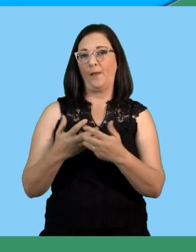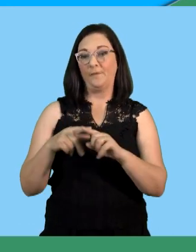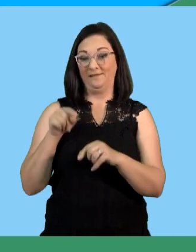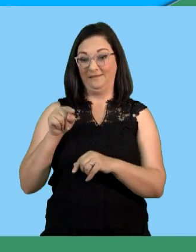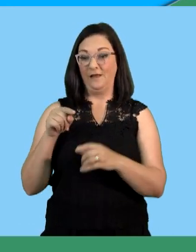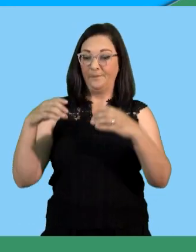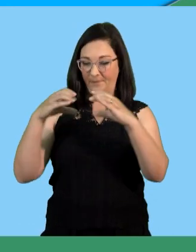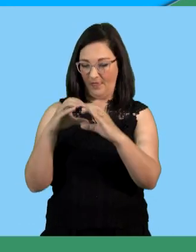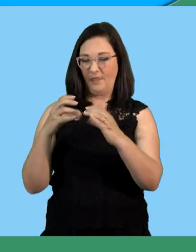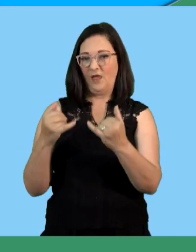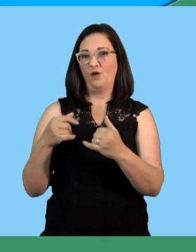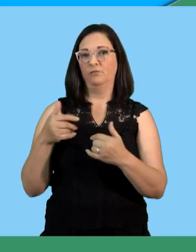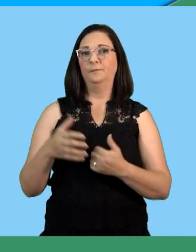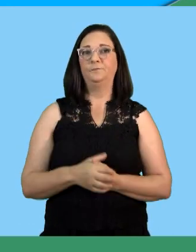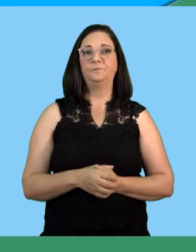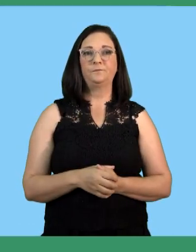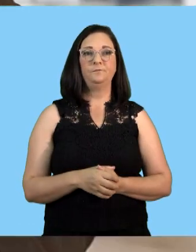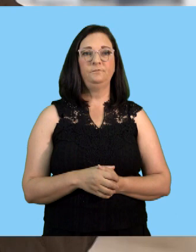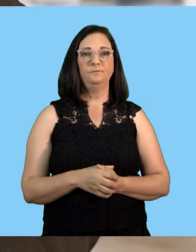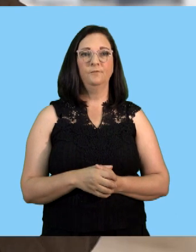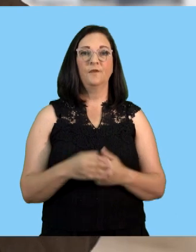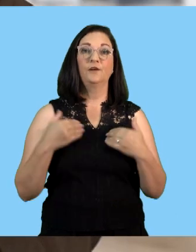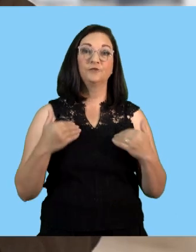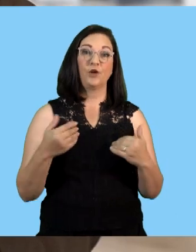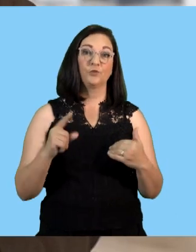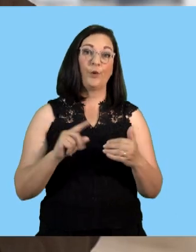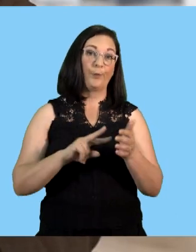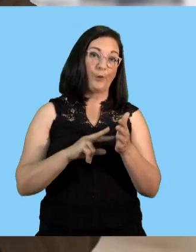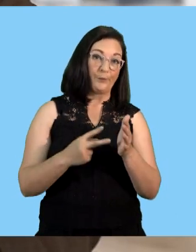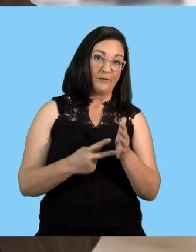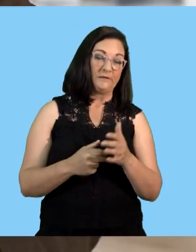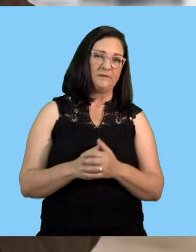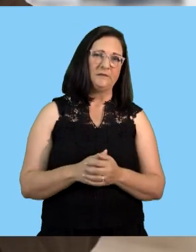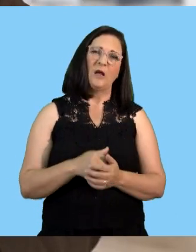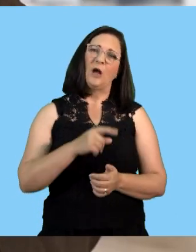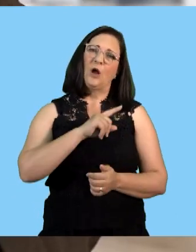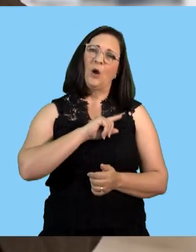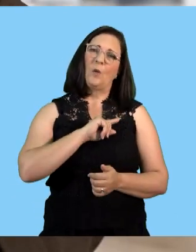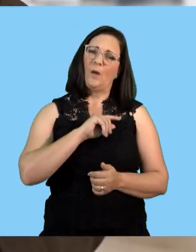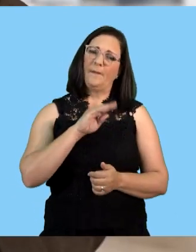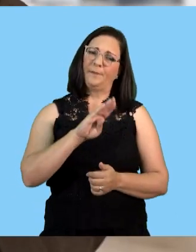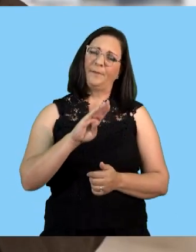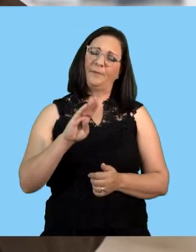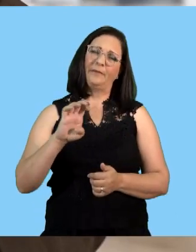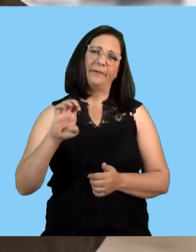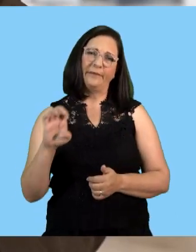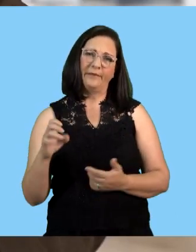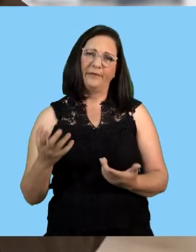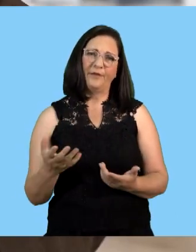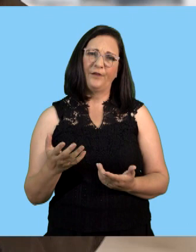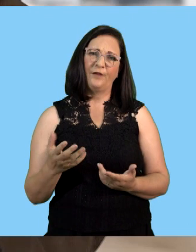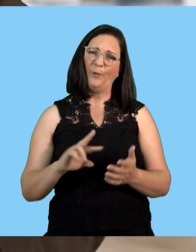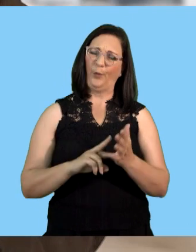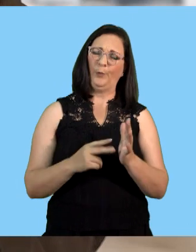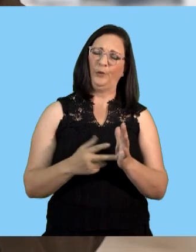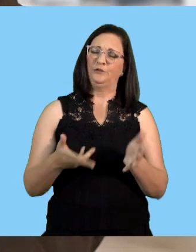our main focus for this segment. All right, we're starting off with the purpose. Purpose basically meaning why the BBBEE. What